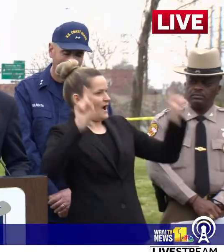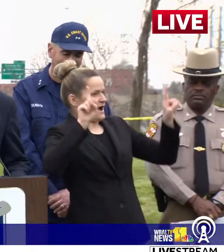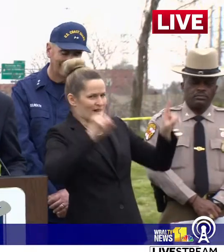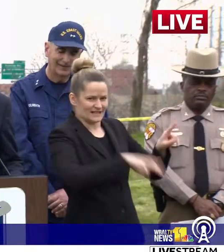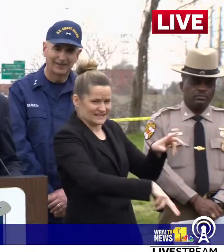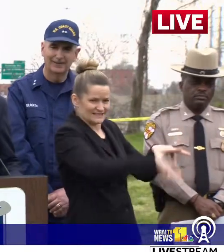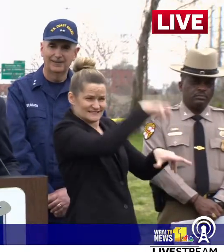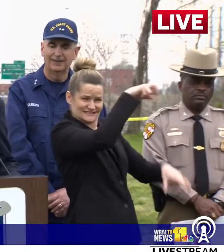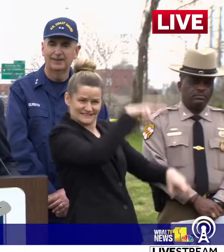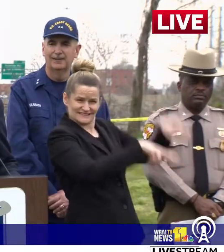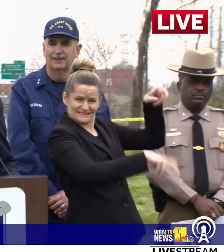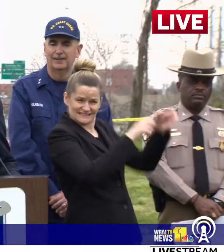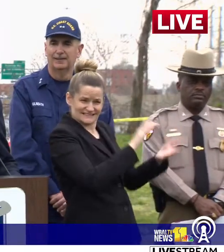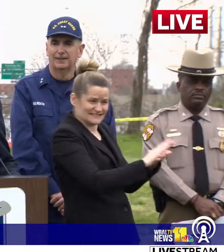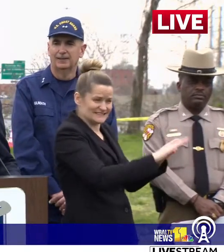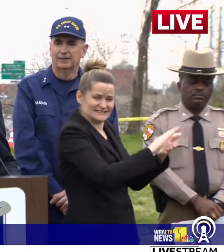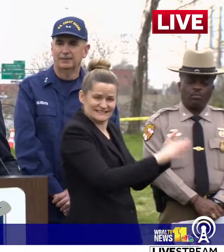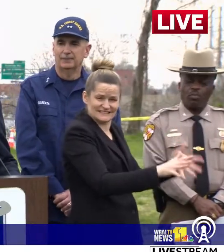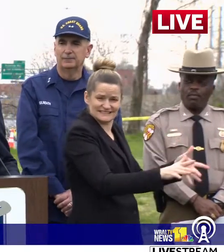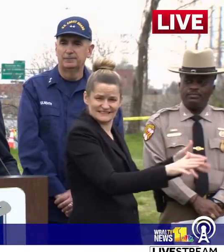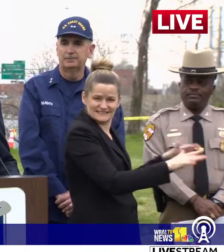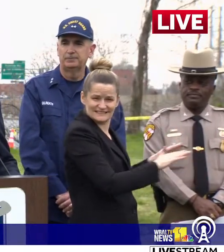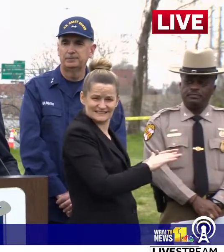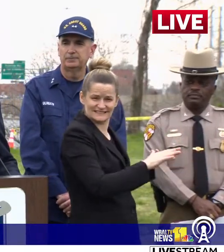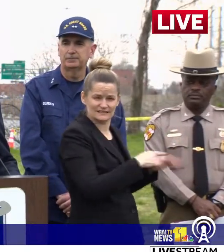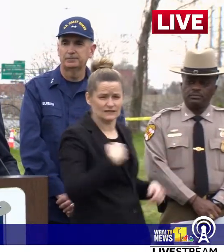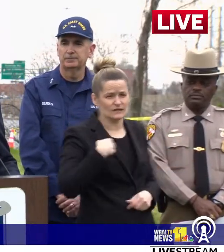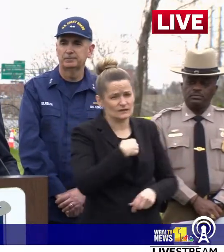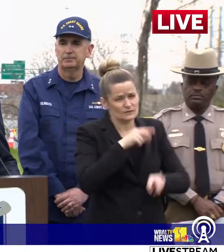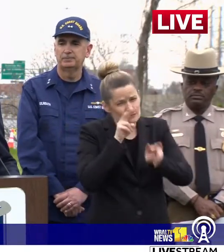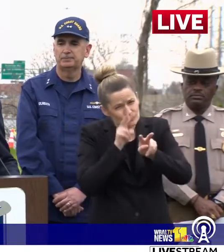I heard, and look forward to that channel being open.